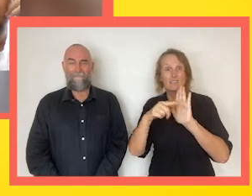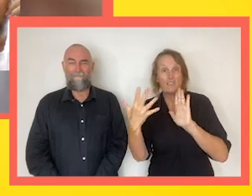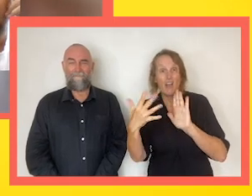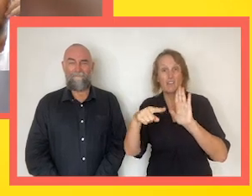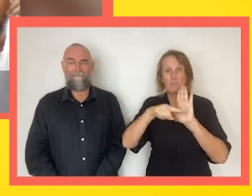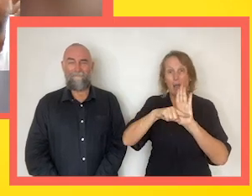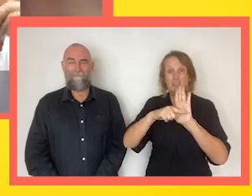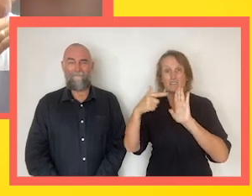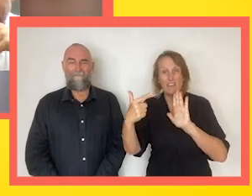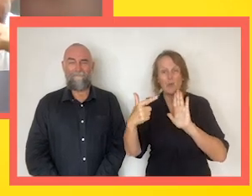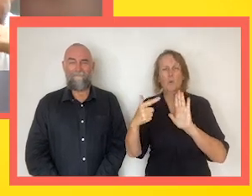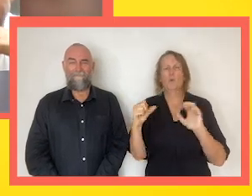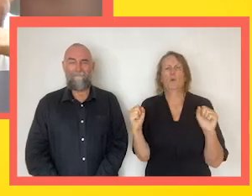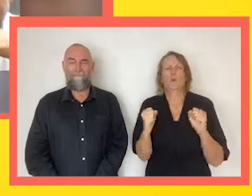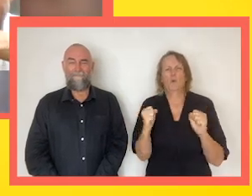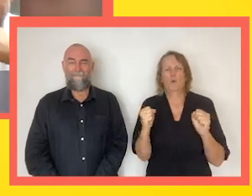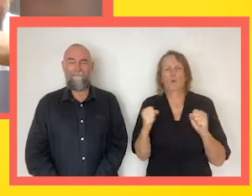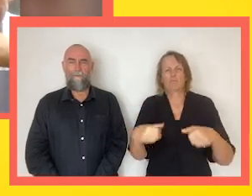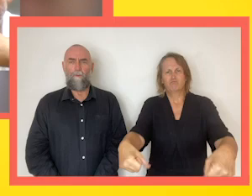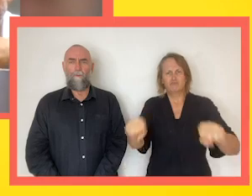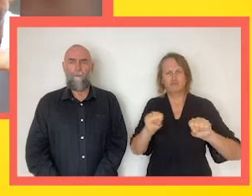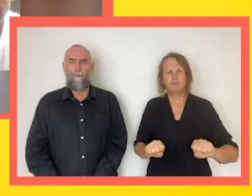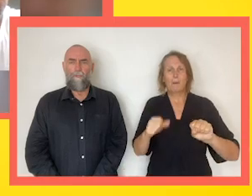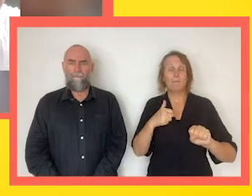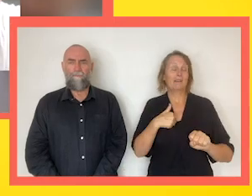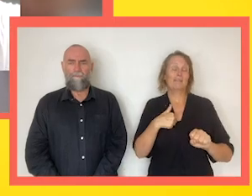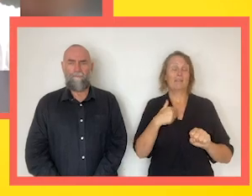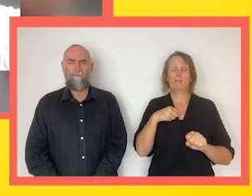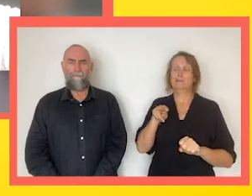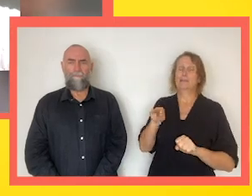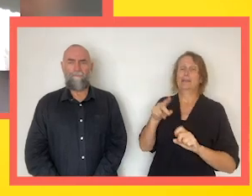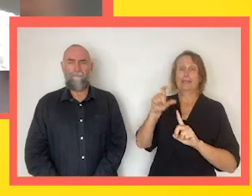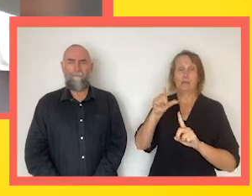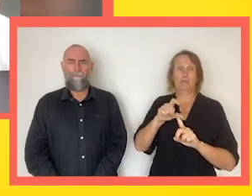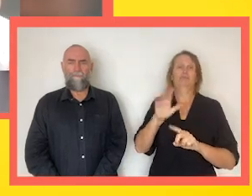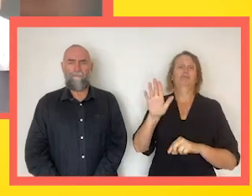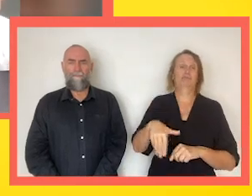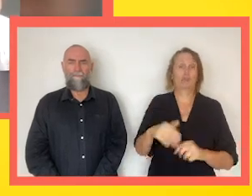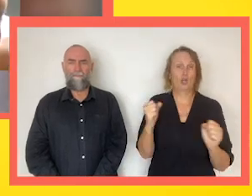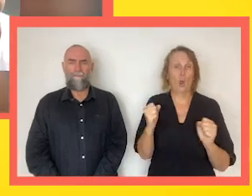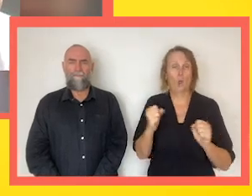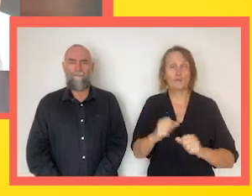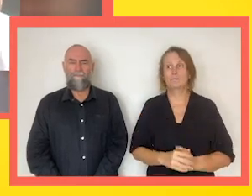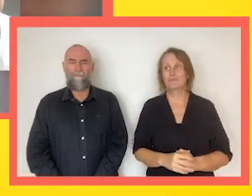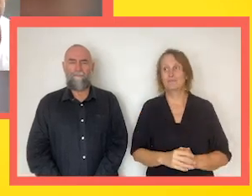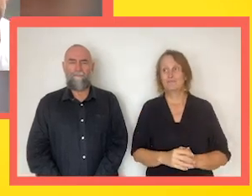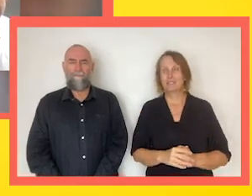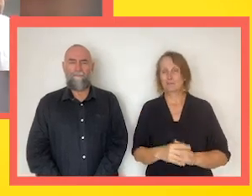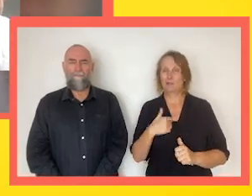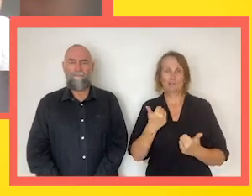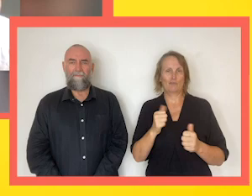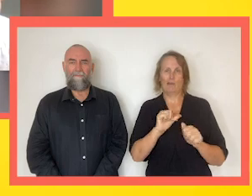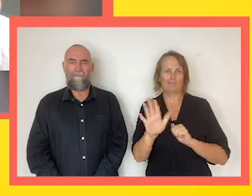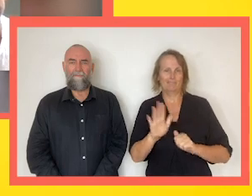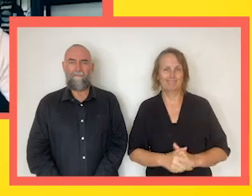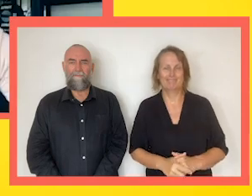are beautiful mornings, but it's nice just laughing at everyone down here in their long sleeves. We all still whinge it's cold during winter and she's just in a zoo like